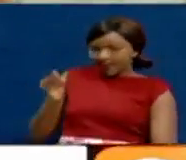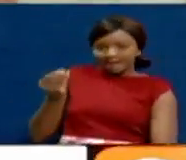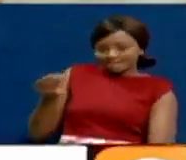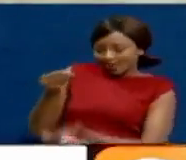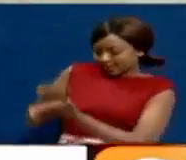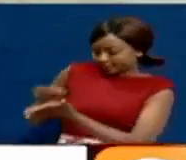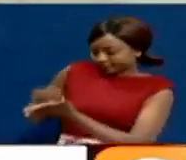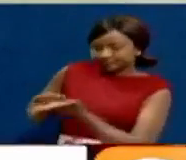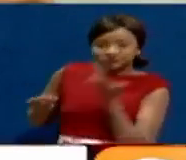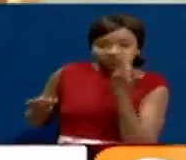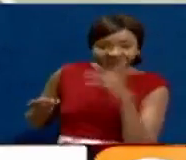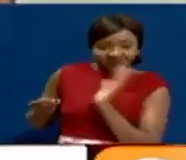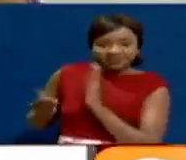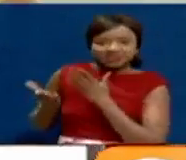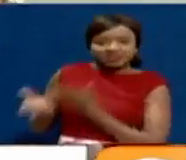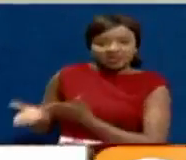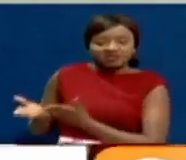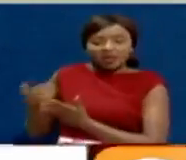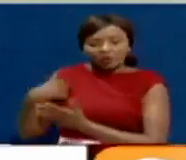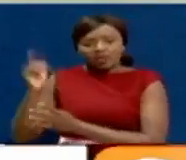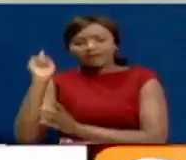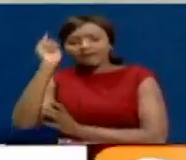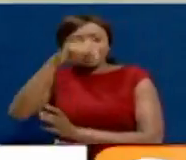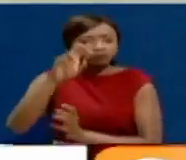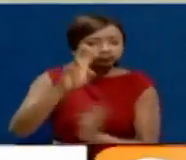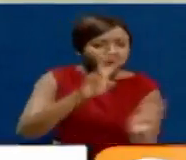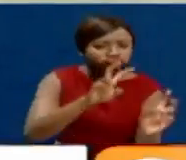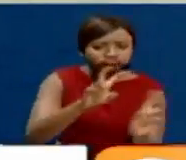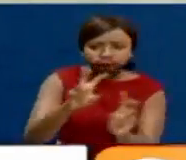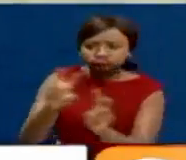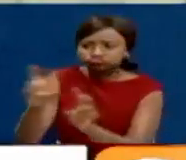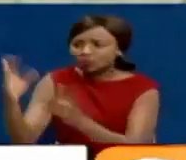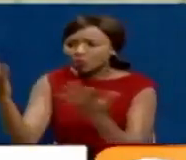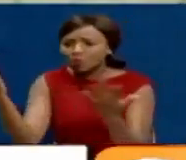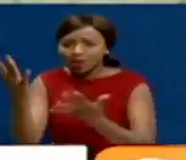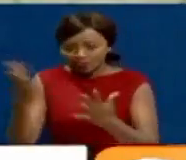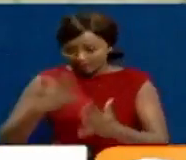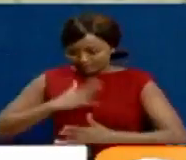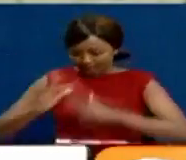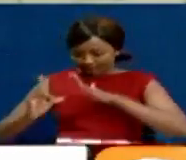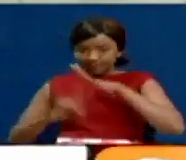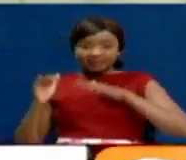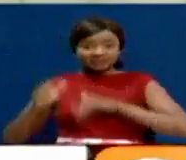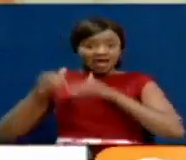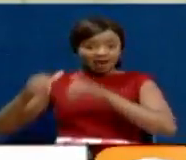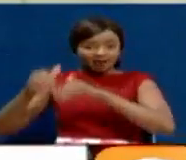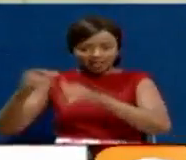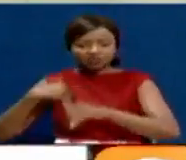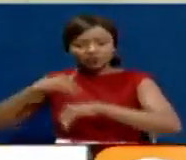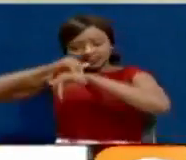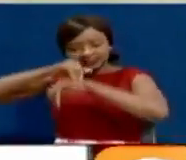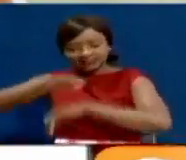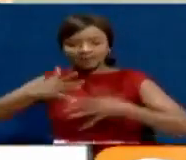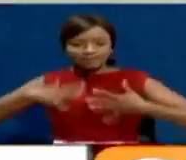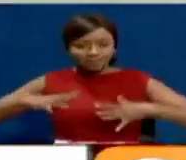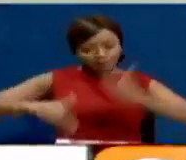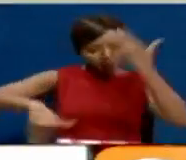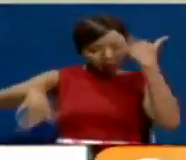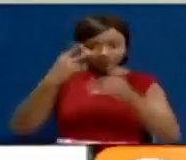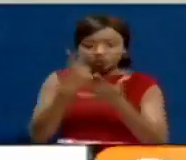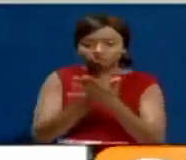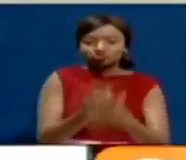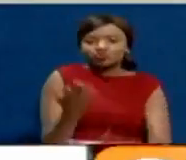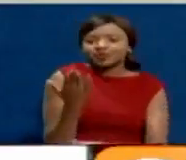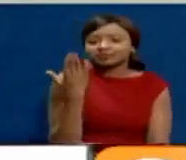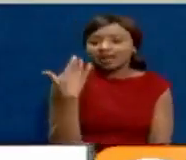tumesema lazima tufanye surveillance ya kutosha, kama ministry yangu, agriculture, tulituma wataalam, wiki mbili